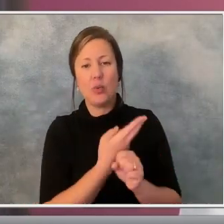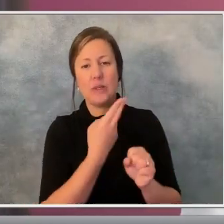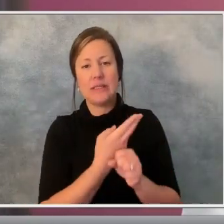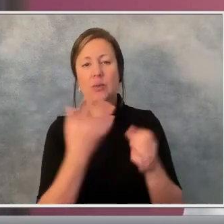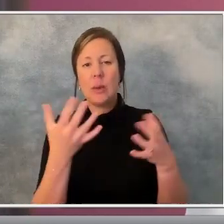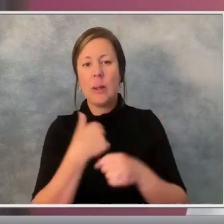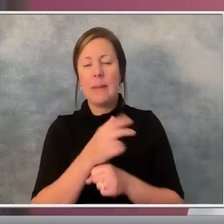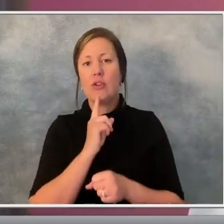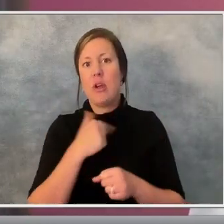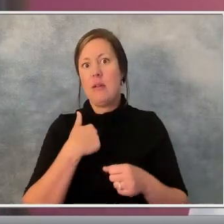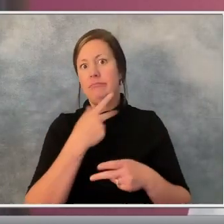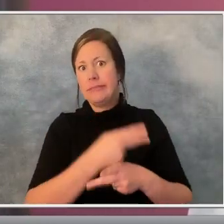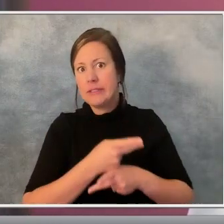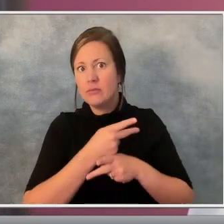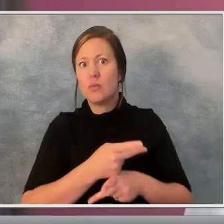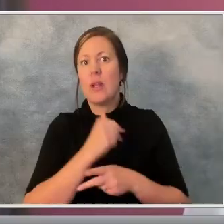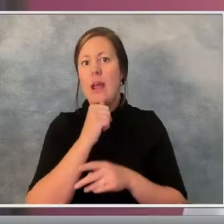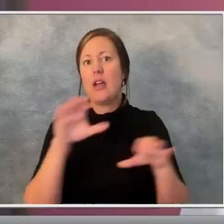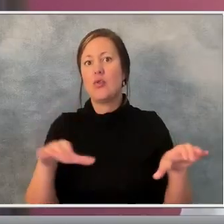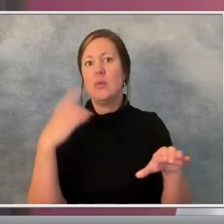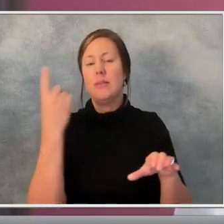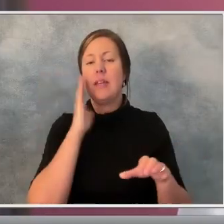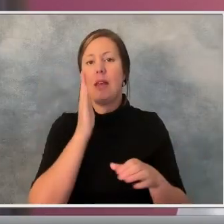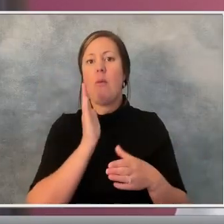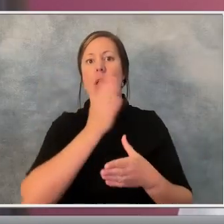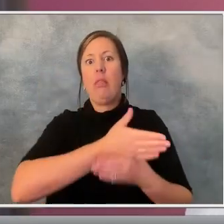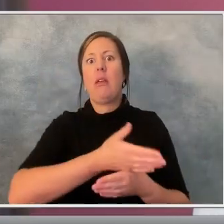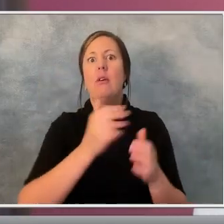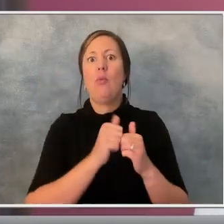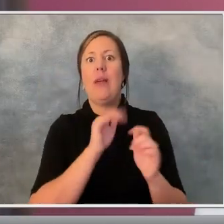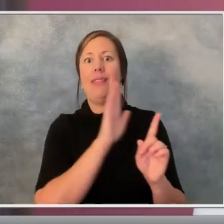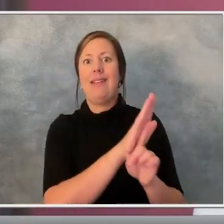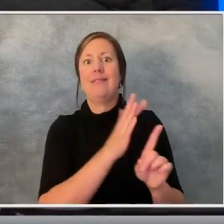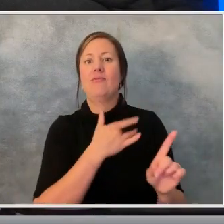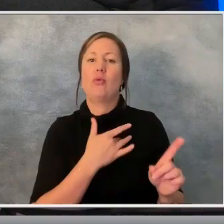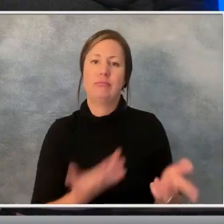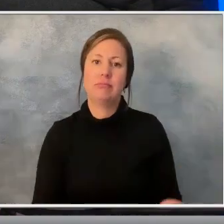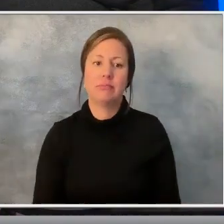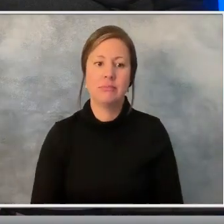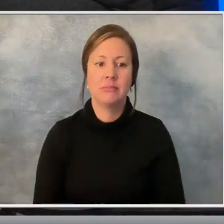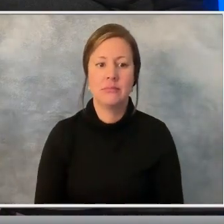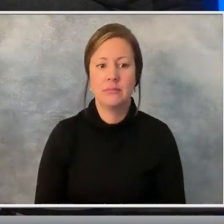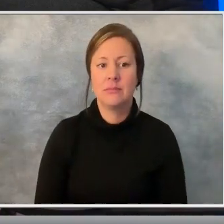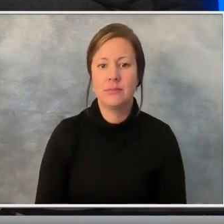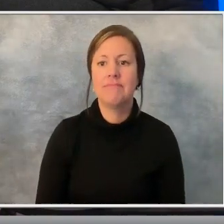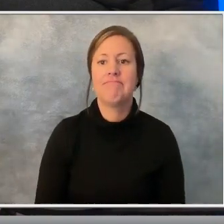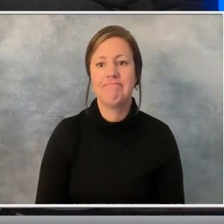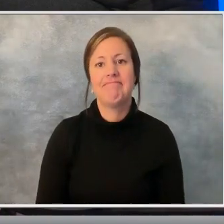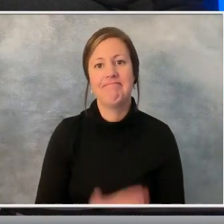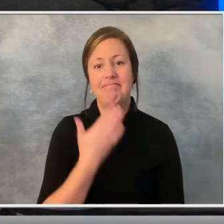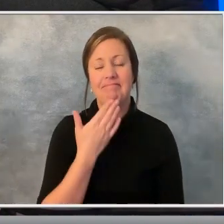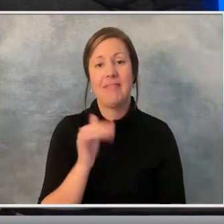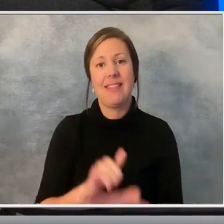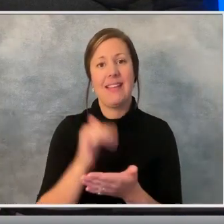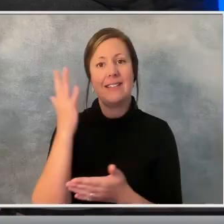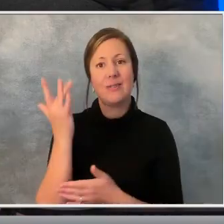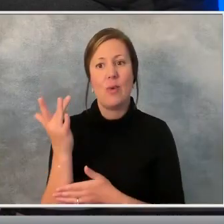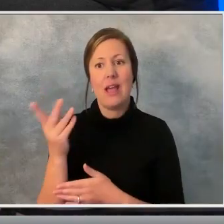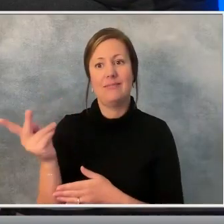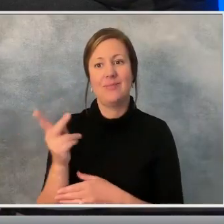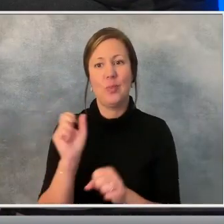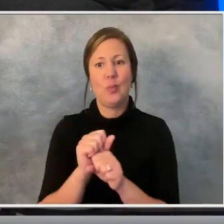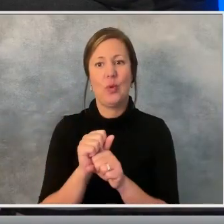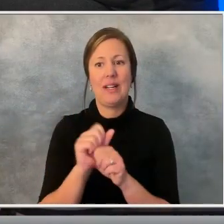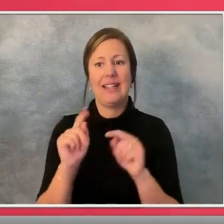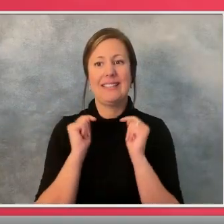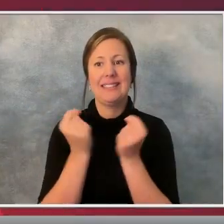I'm not going to do something that's going to interfere with the most important thing, which is his heart. And that's good. That's why you all work as a team. Correct. I want to get to